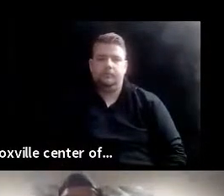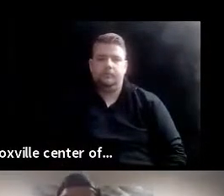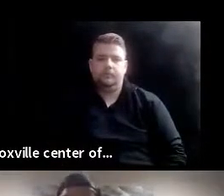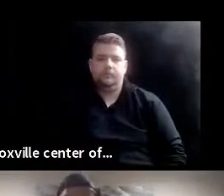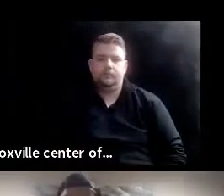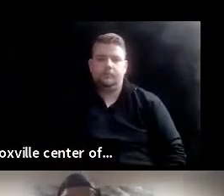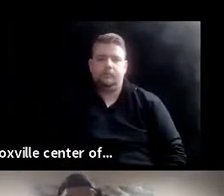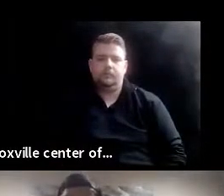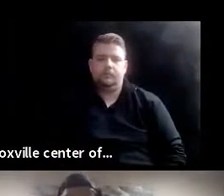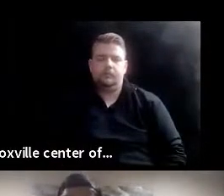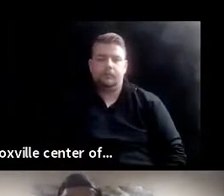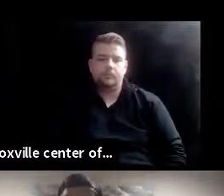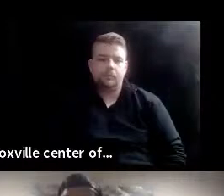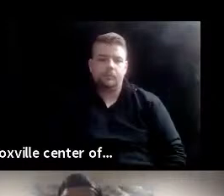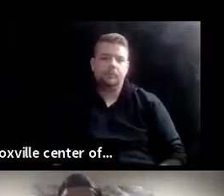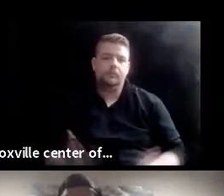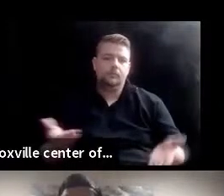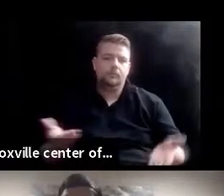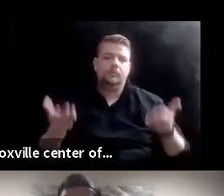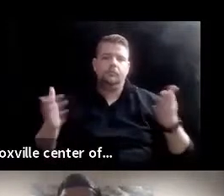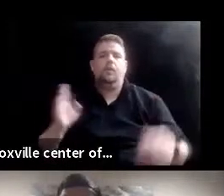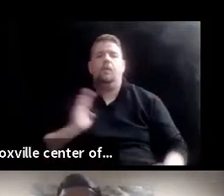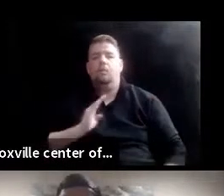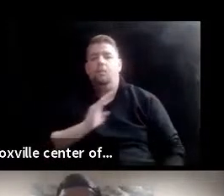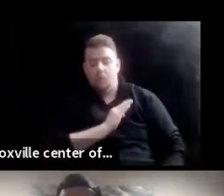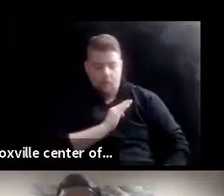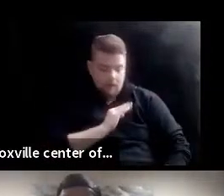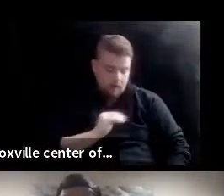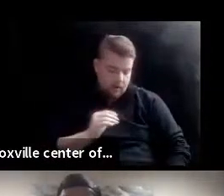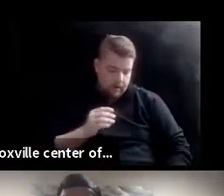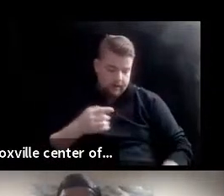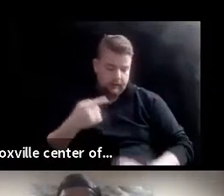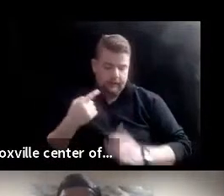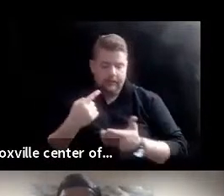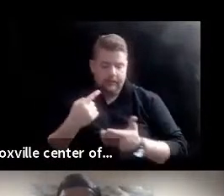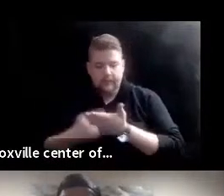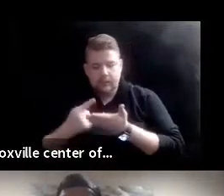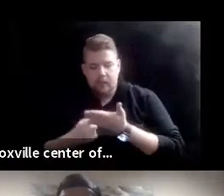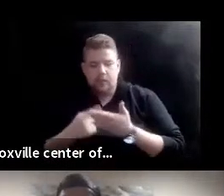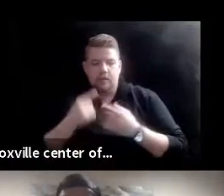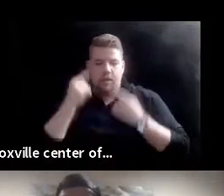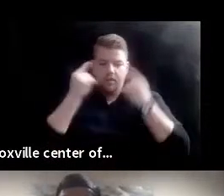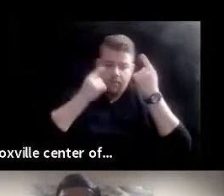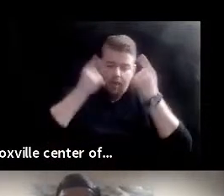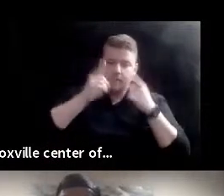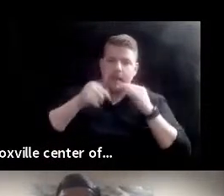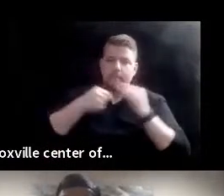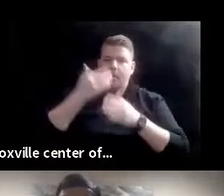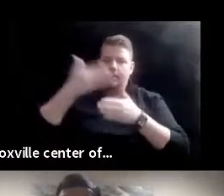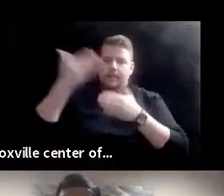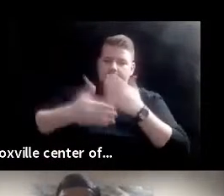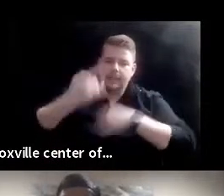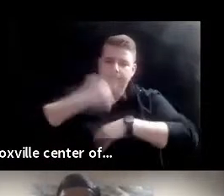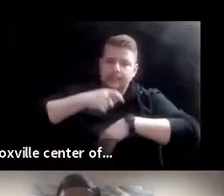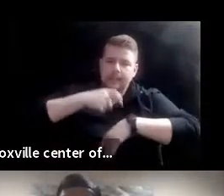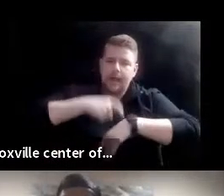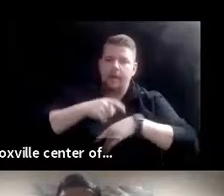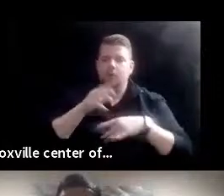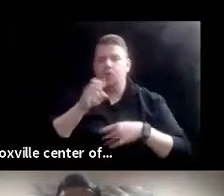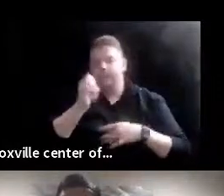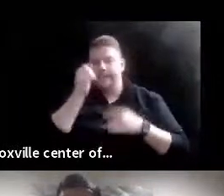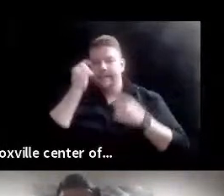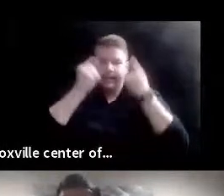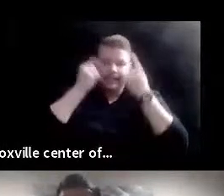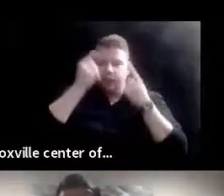So to the board, discussions, thoughts about a sunset time, a reconsideration